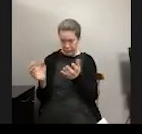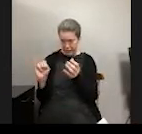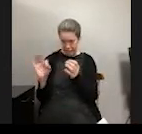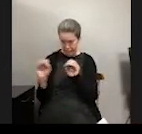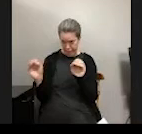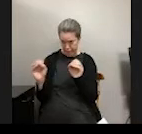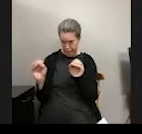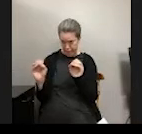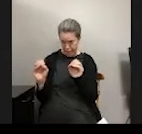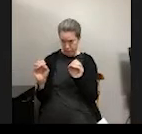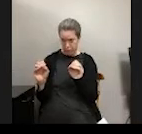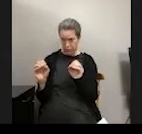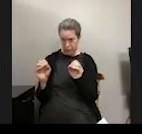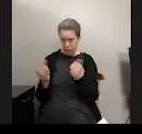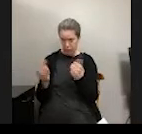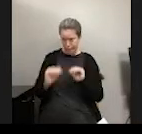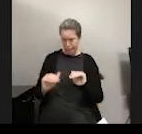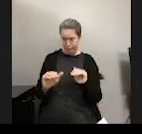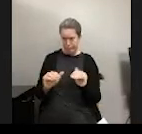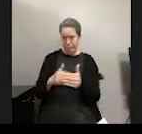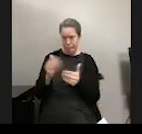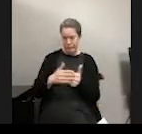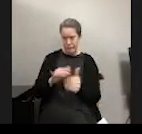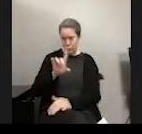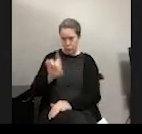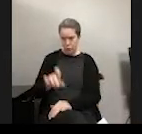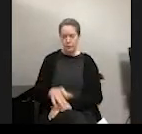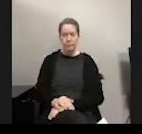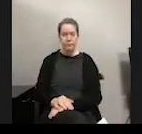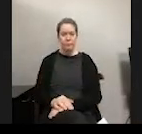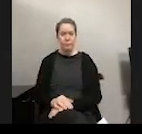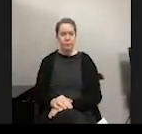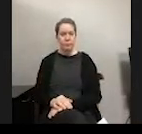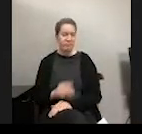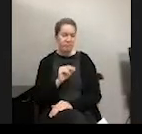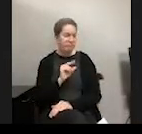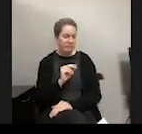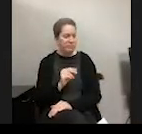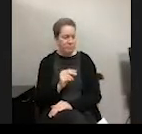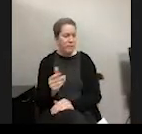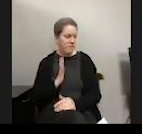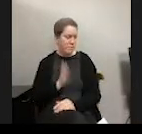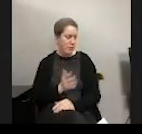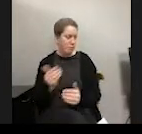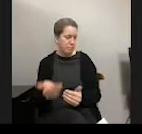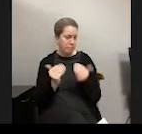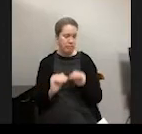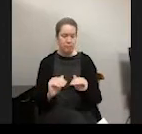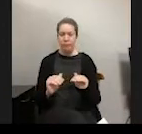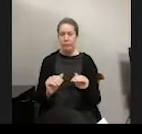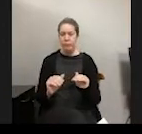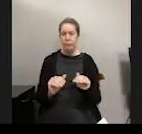Not specifically. Okay. So one of my other interests here are, as an